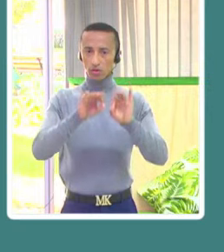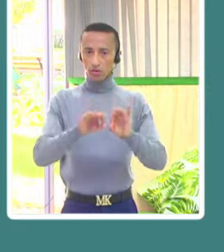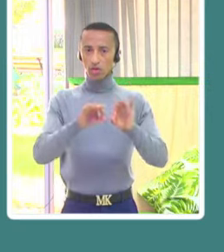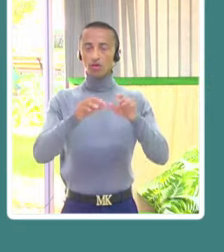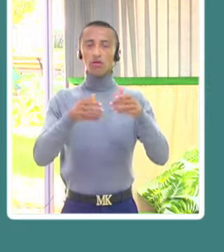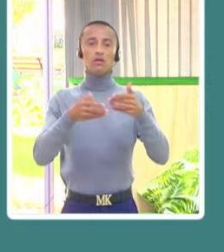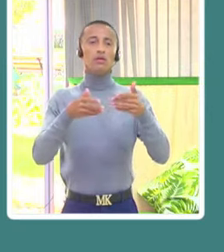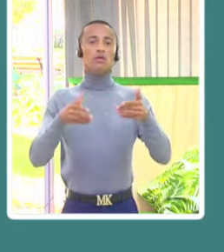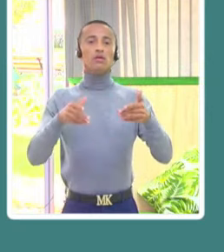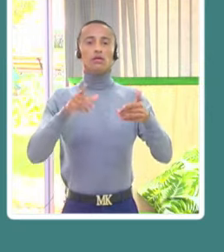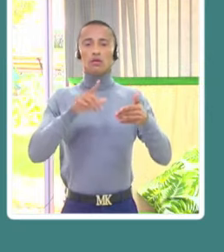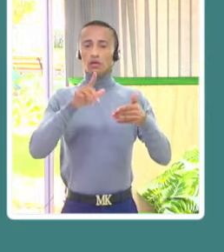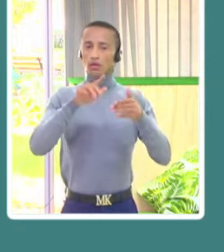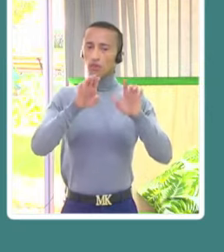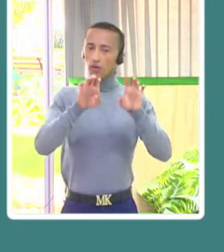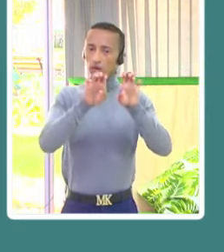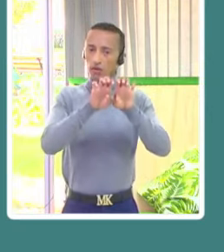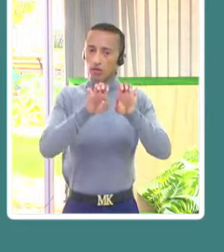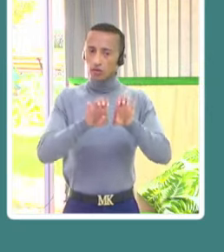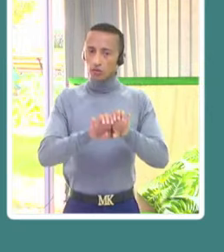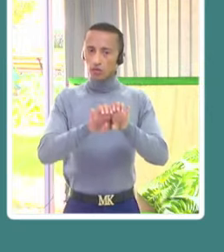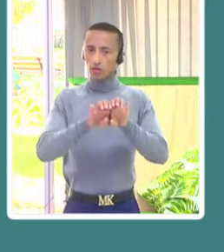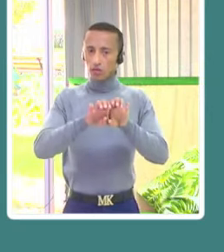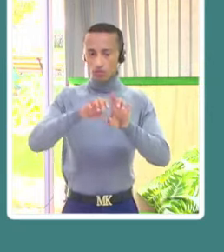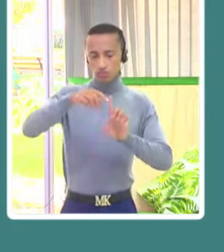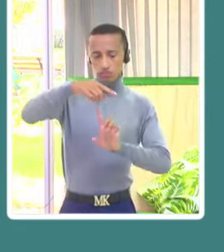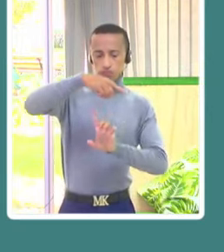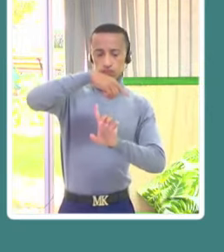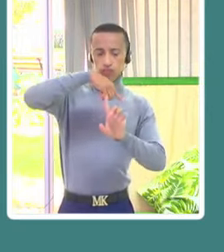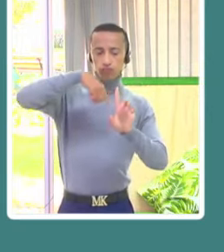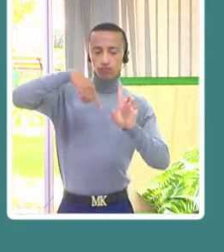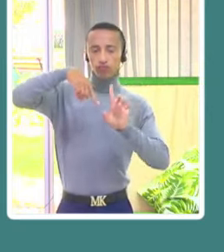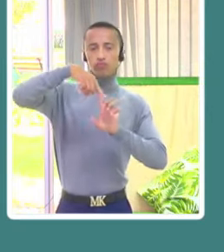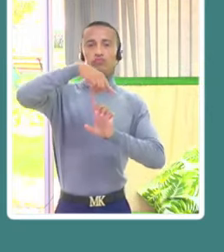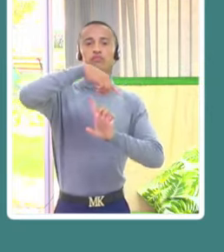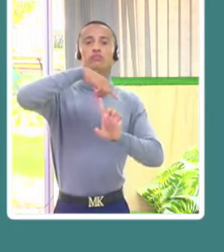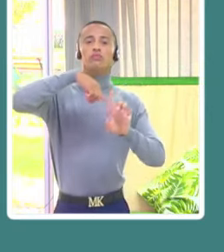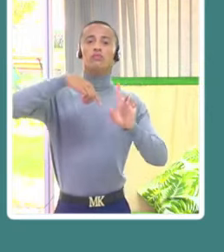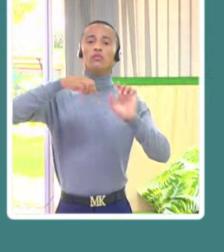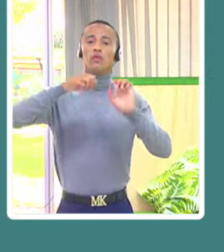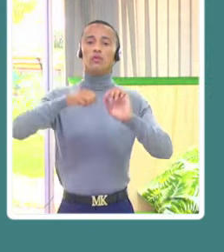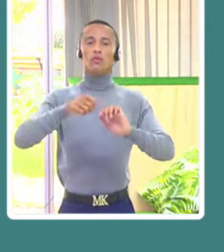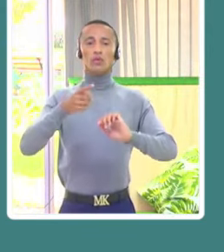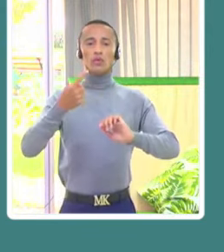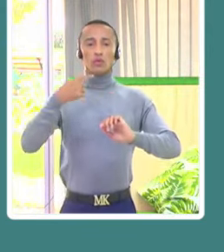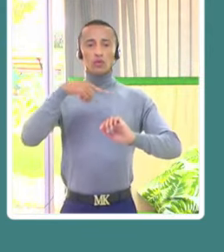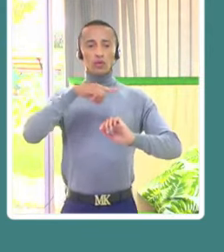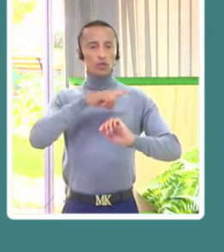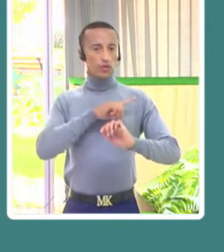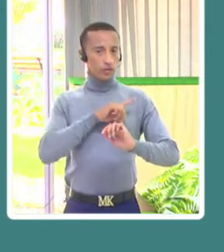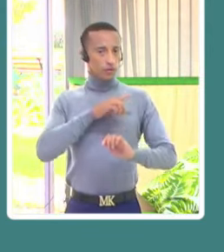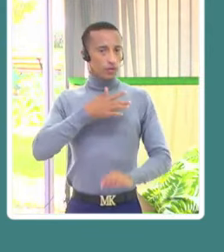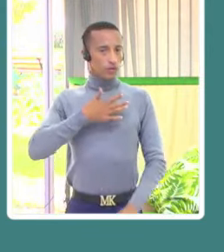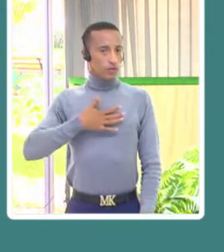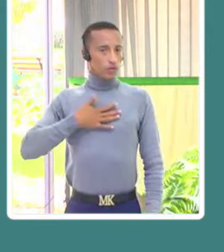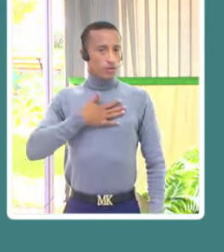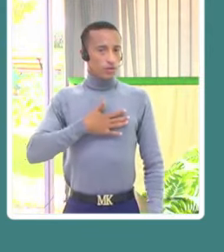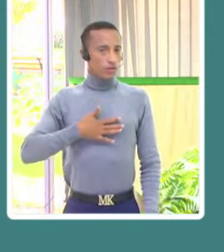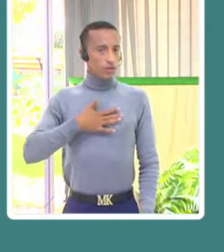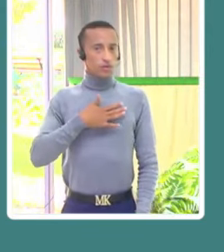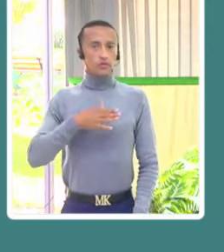frame in which we would like to implement a digital